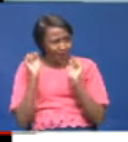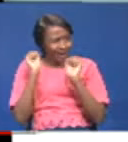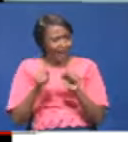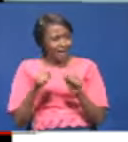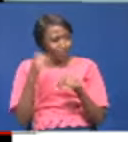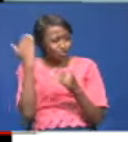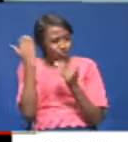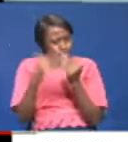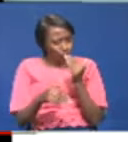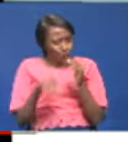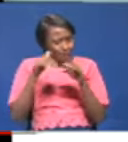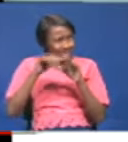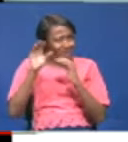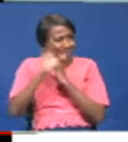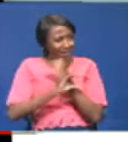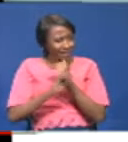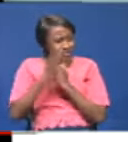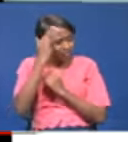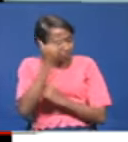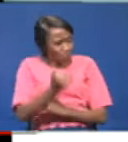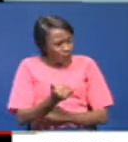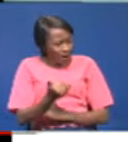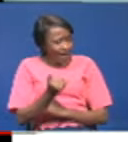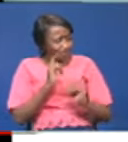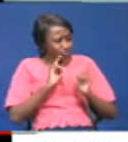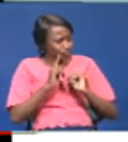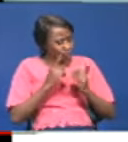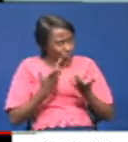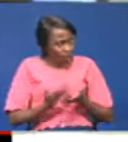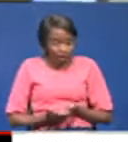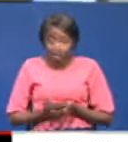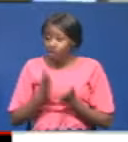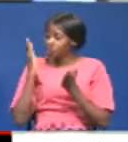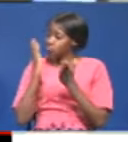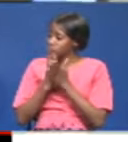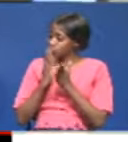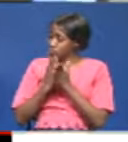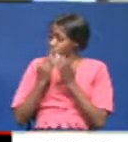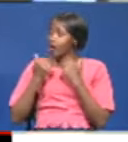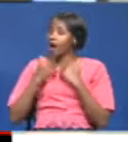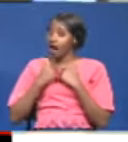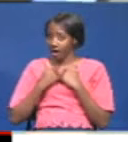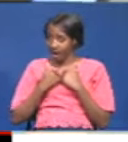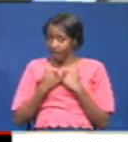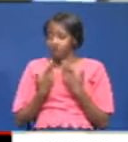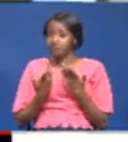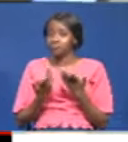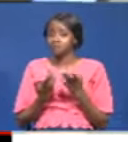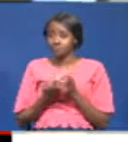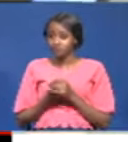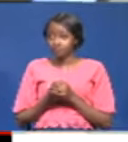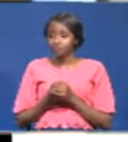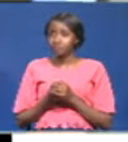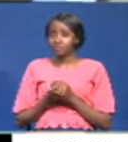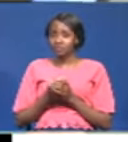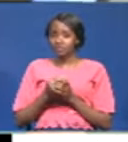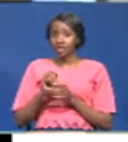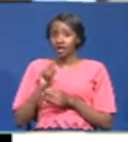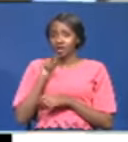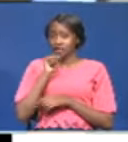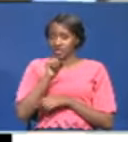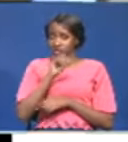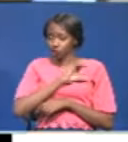There must have been something that informed that. Tell us a bit about that. No, there is actually. We have our commission, a